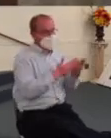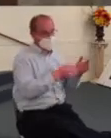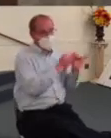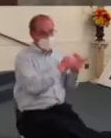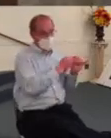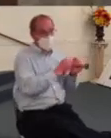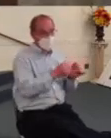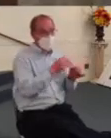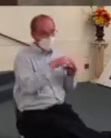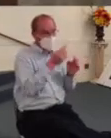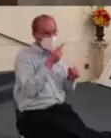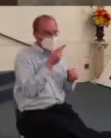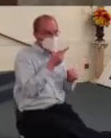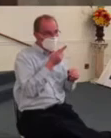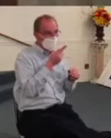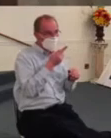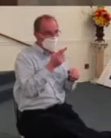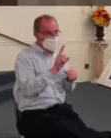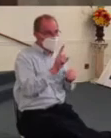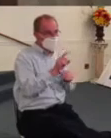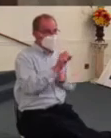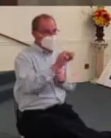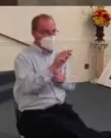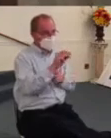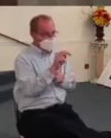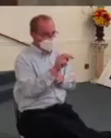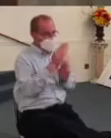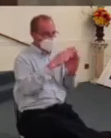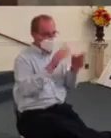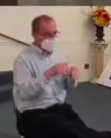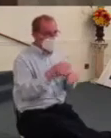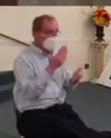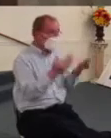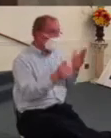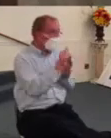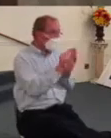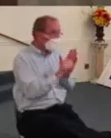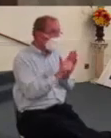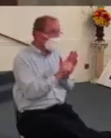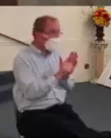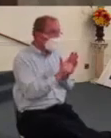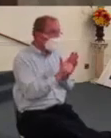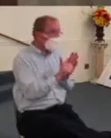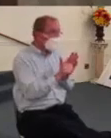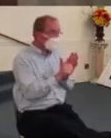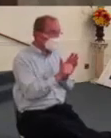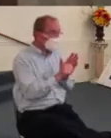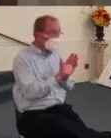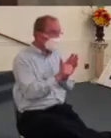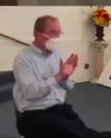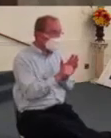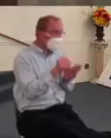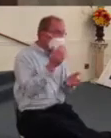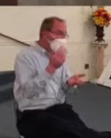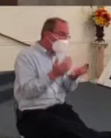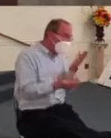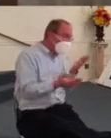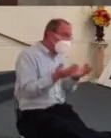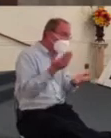Simon's house are probably apostles. And maybe there is a mixture